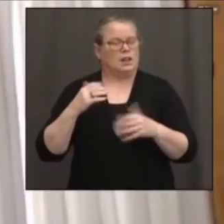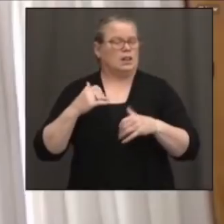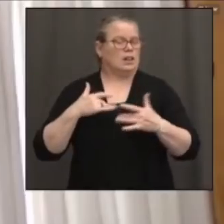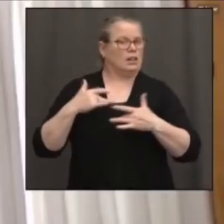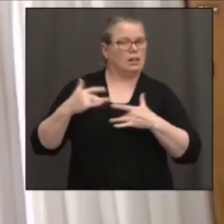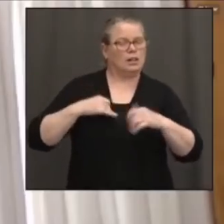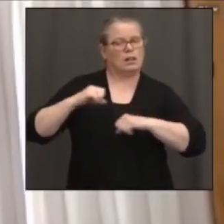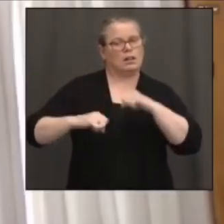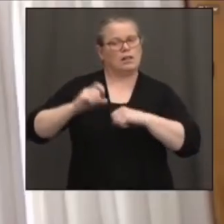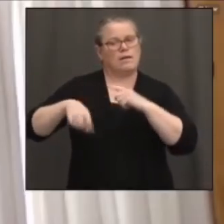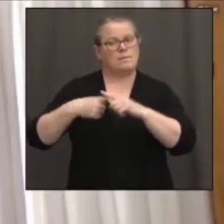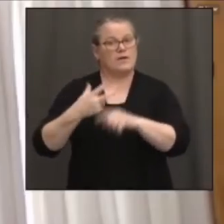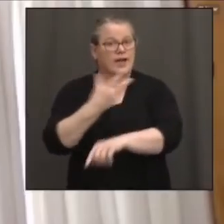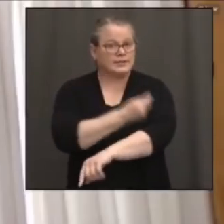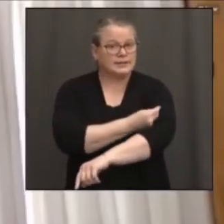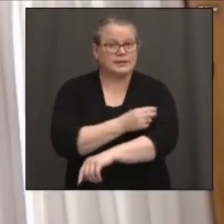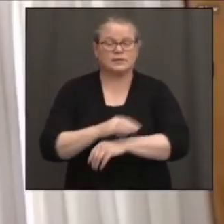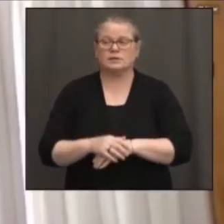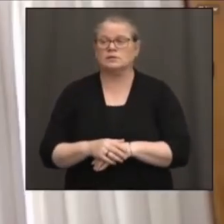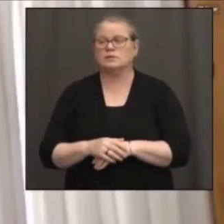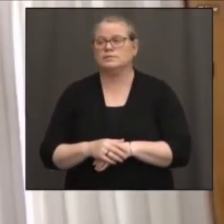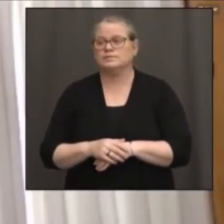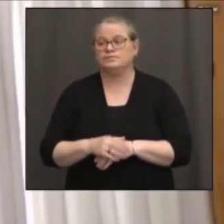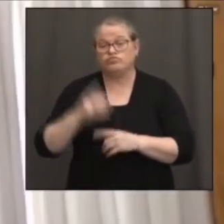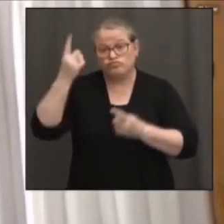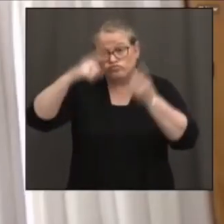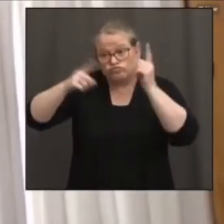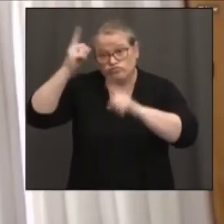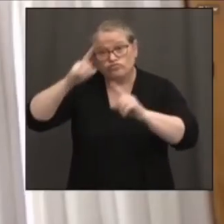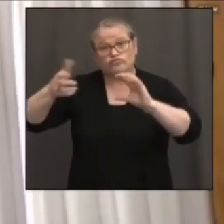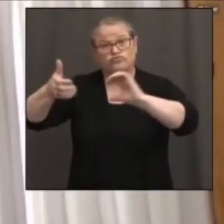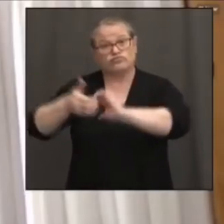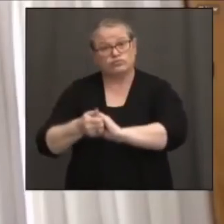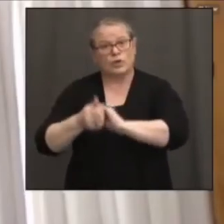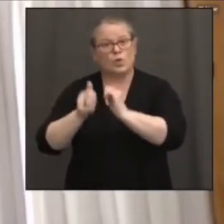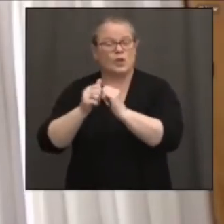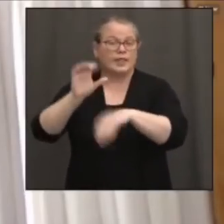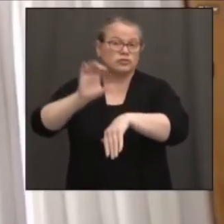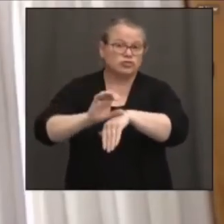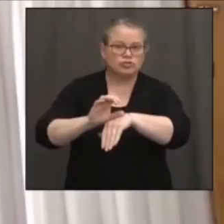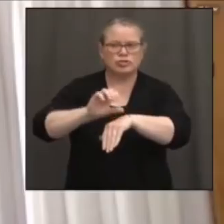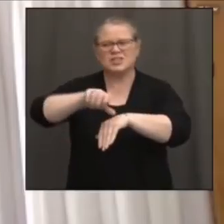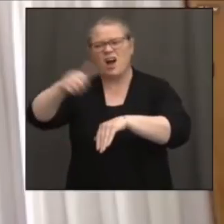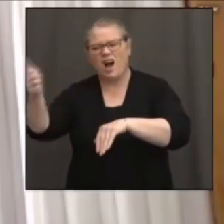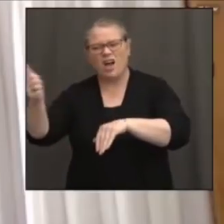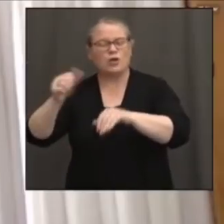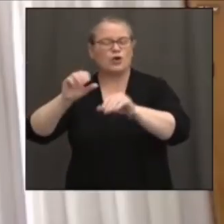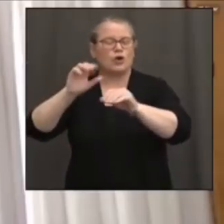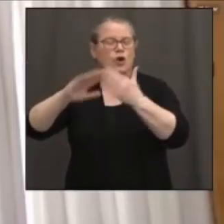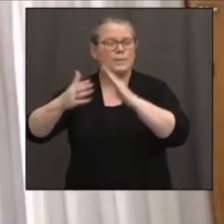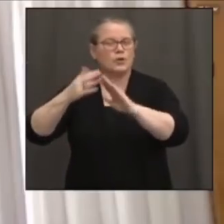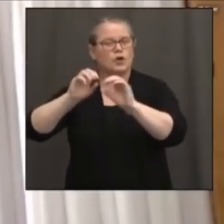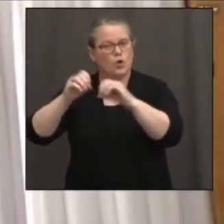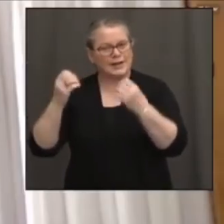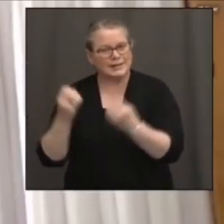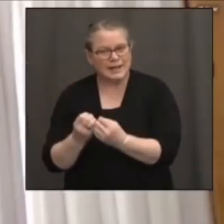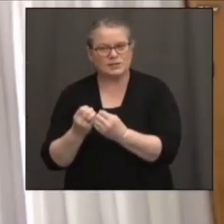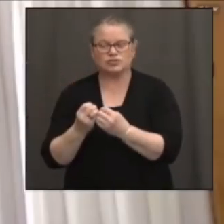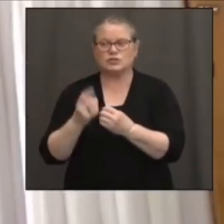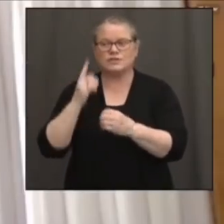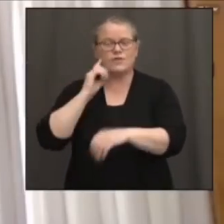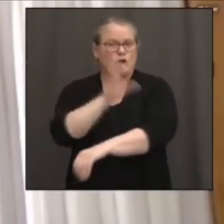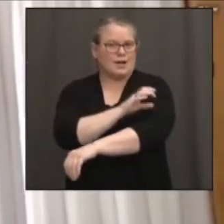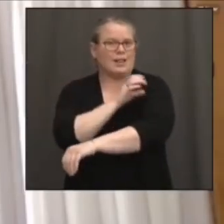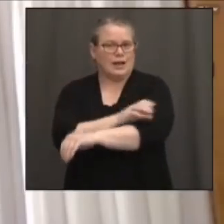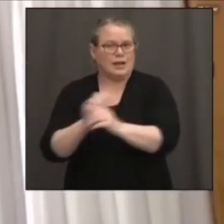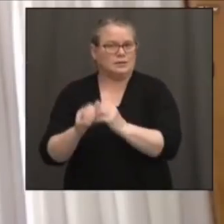Support partnerships with churches and other community-based organizations to do vaccination clinics. So it's really just the ground game at this